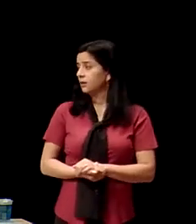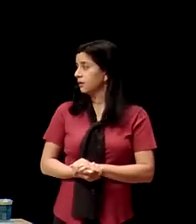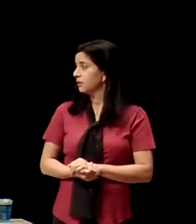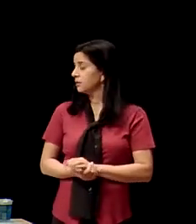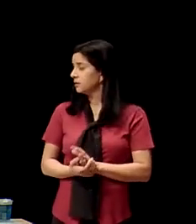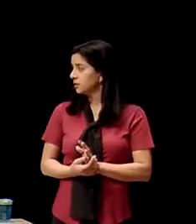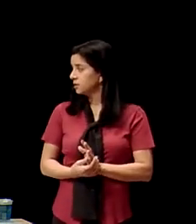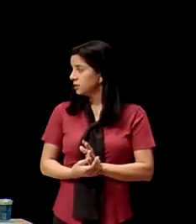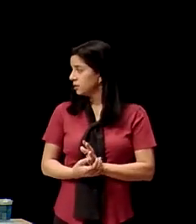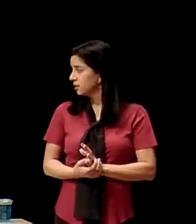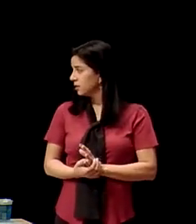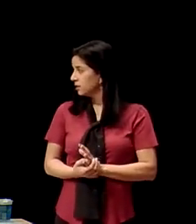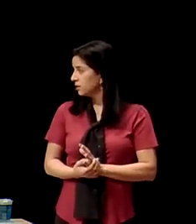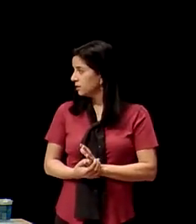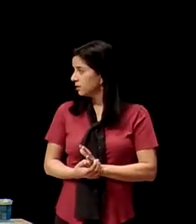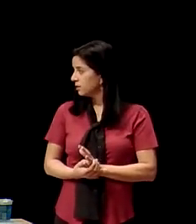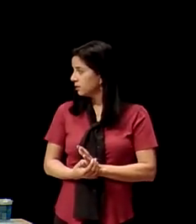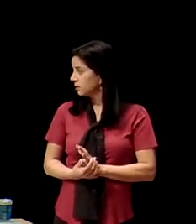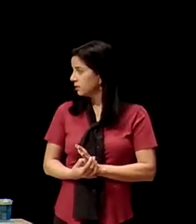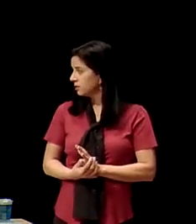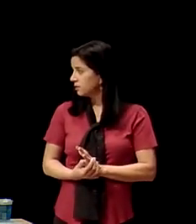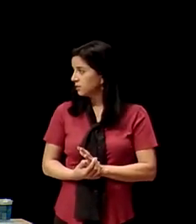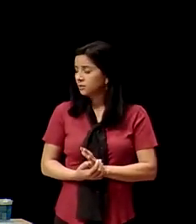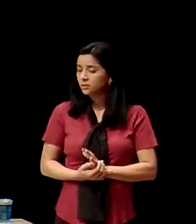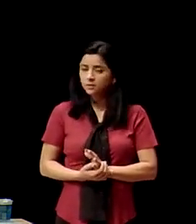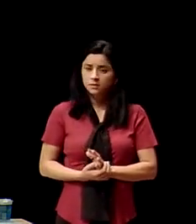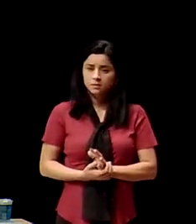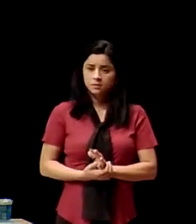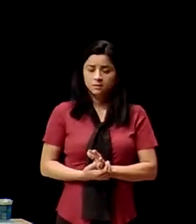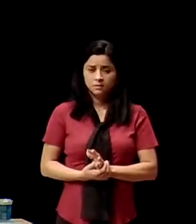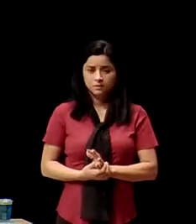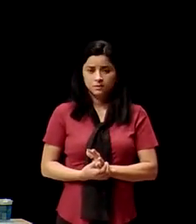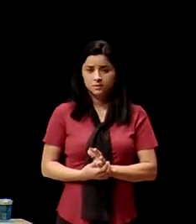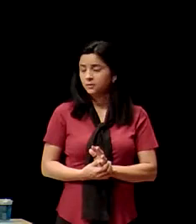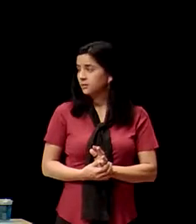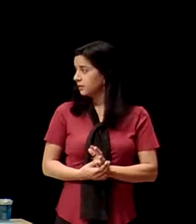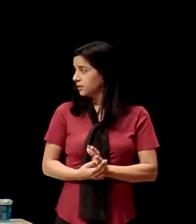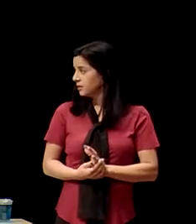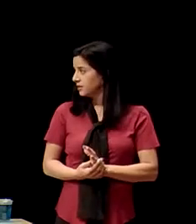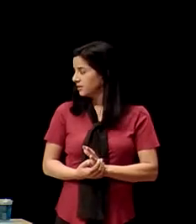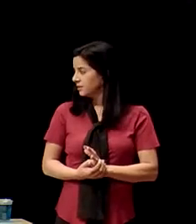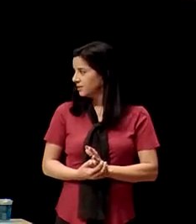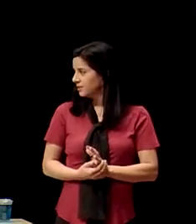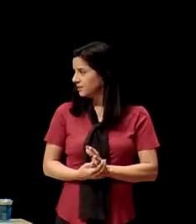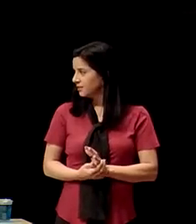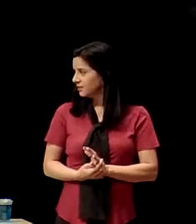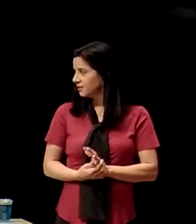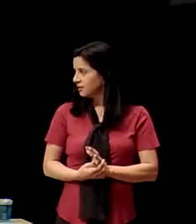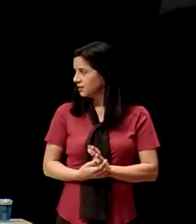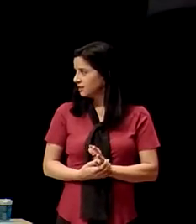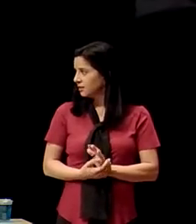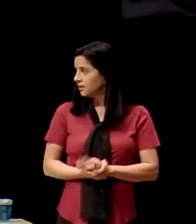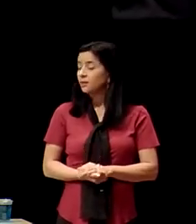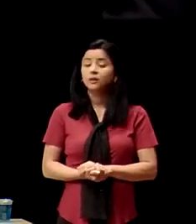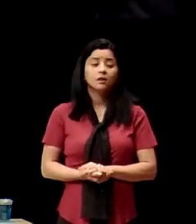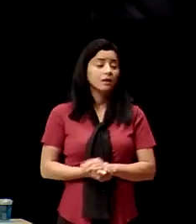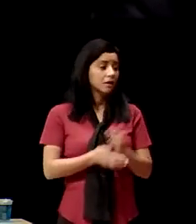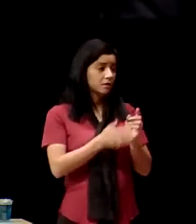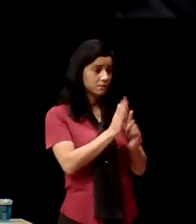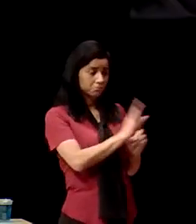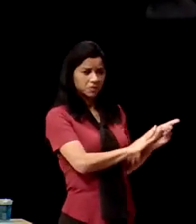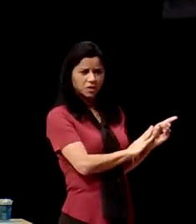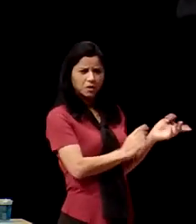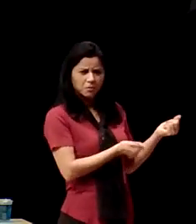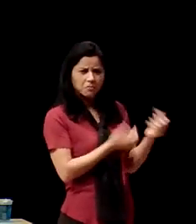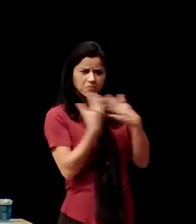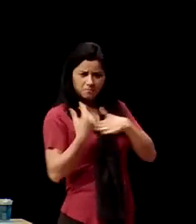that I can say something more than what it is there in. Eu perguntei então a